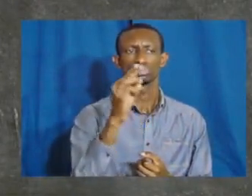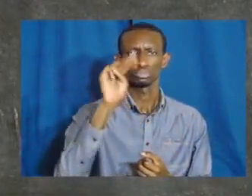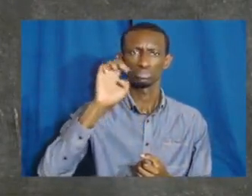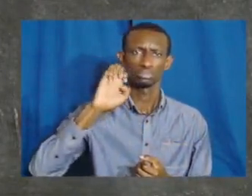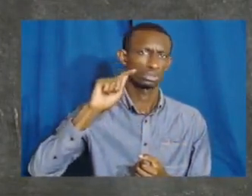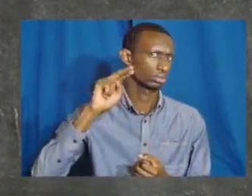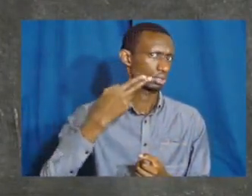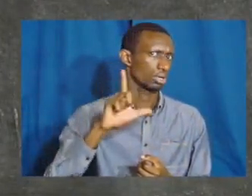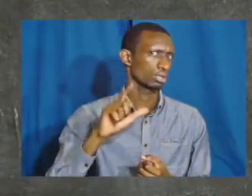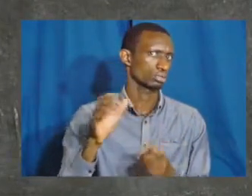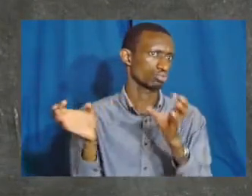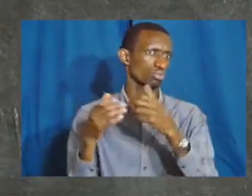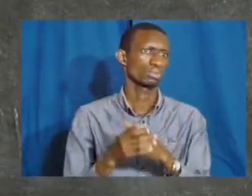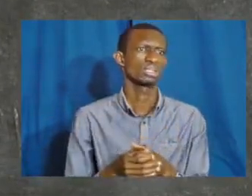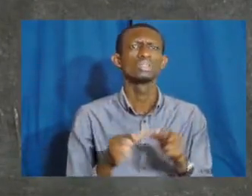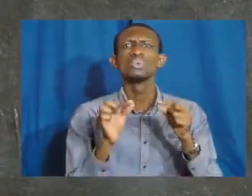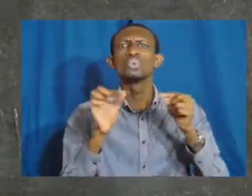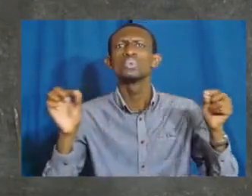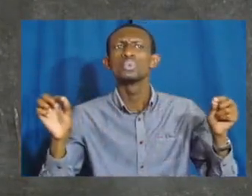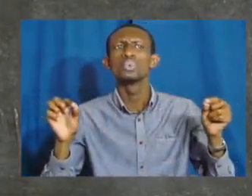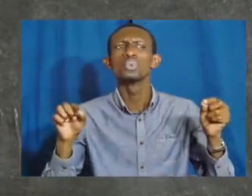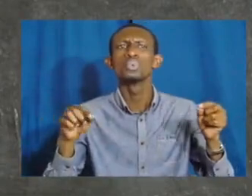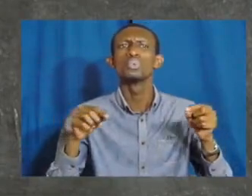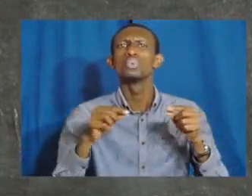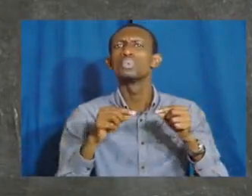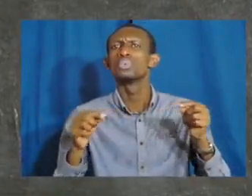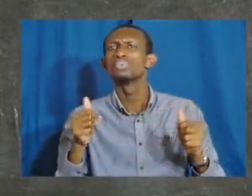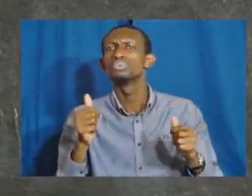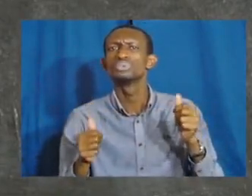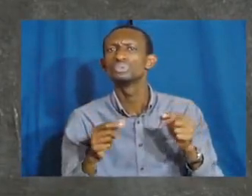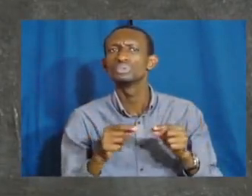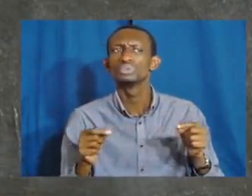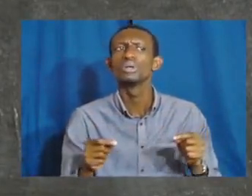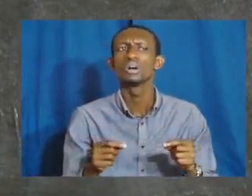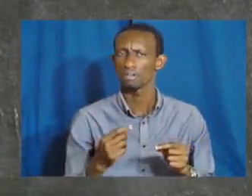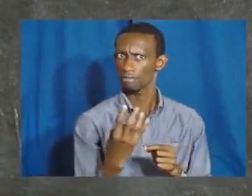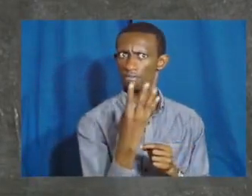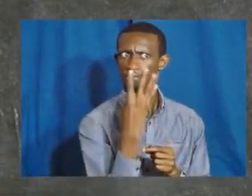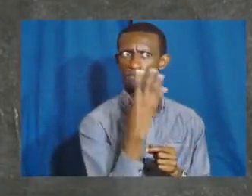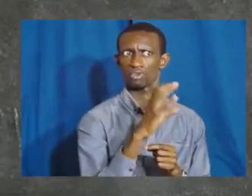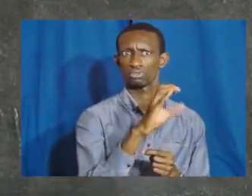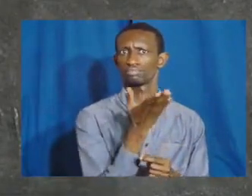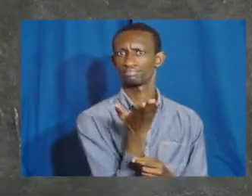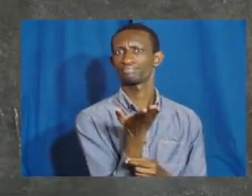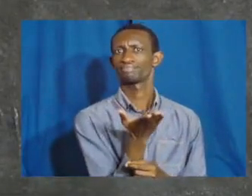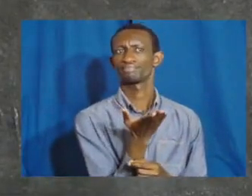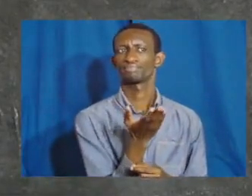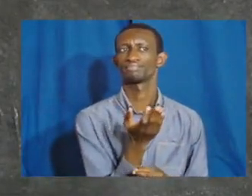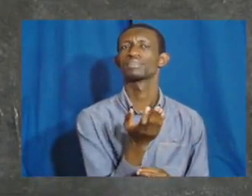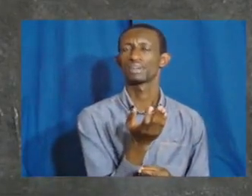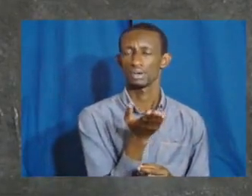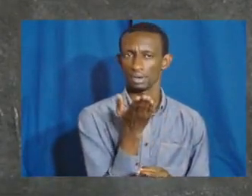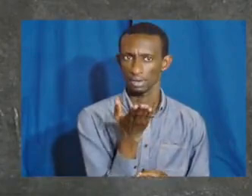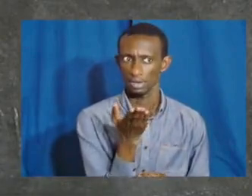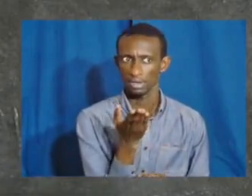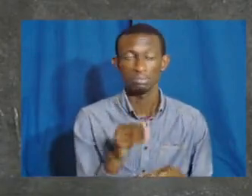And which is the longest chain? The longest chain has 4 carbon atoms, so it is derived from butane. So it will